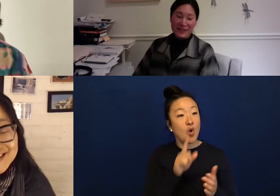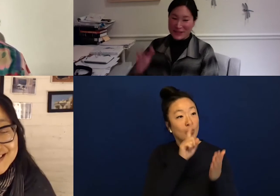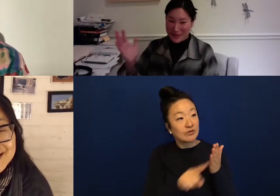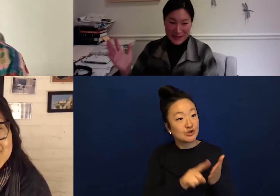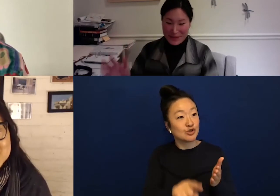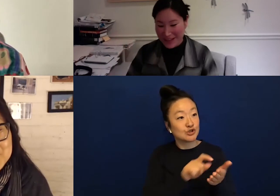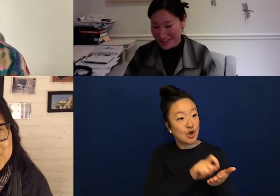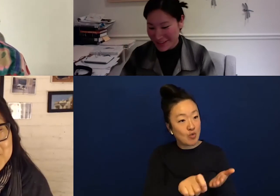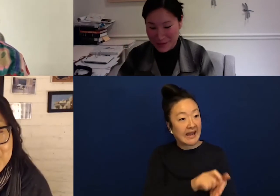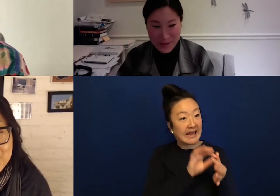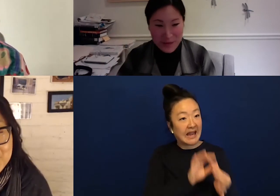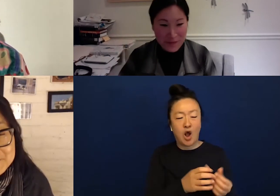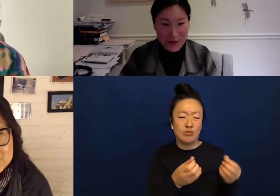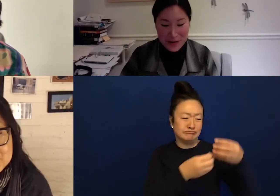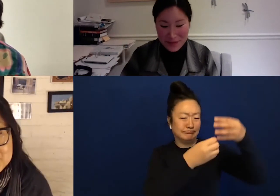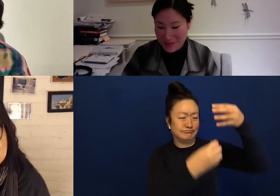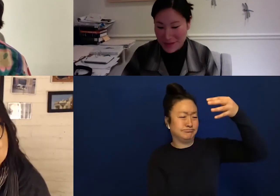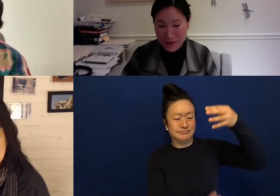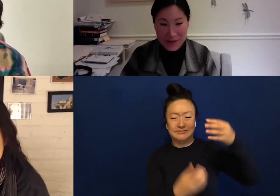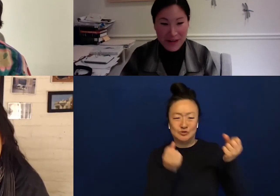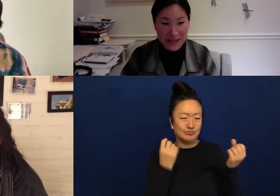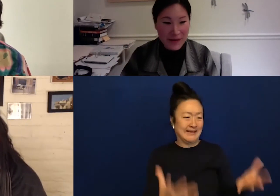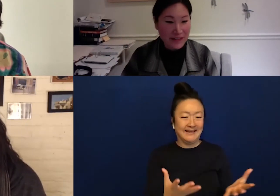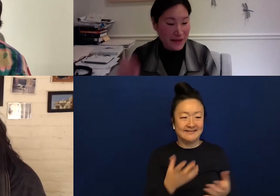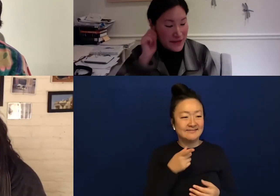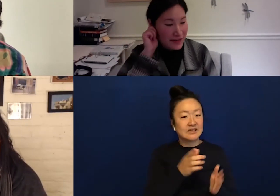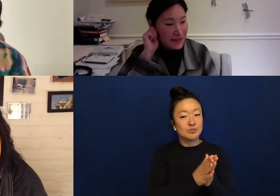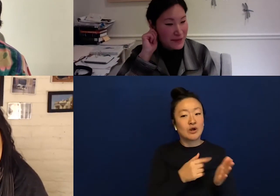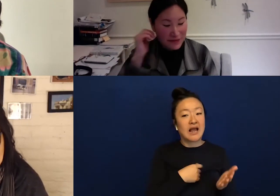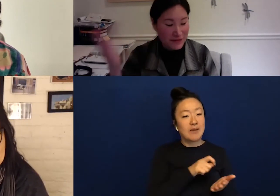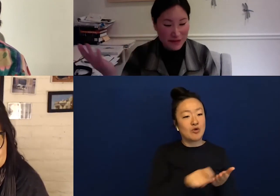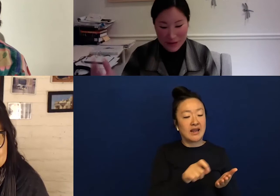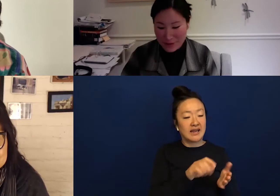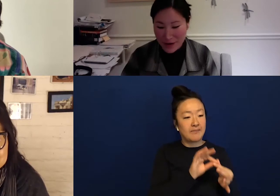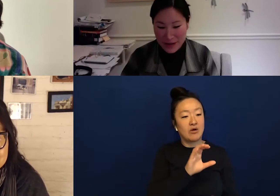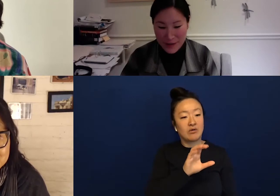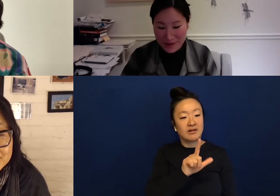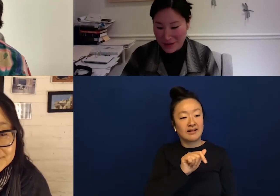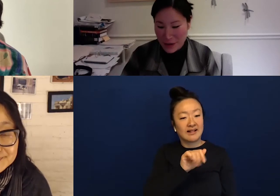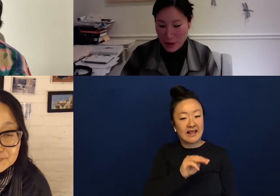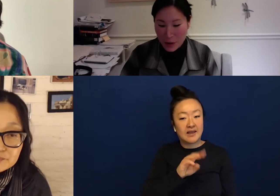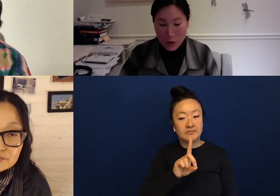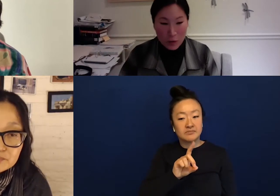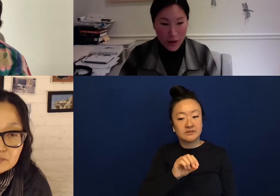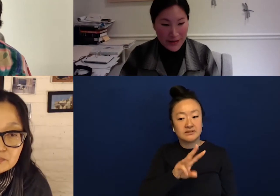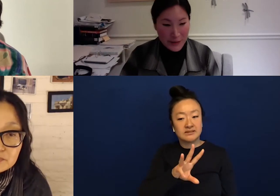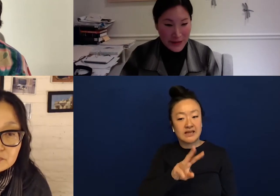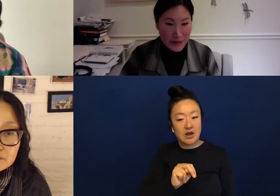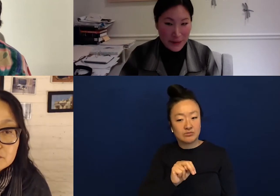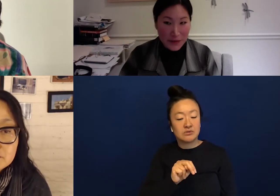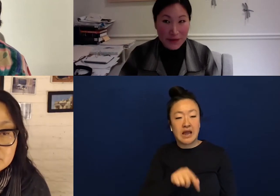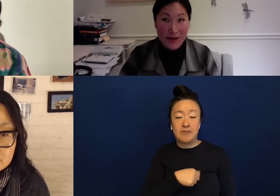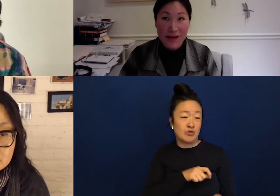about? Oh, there's been too many. Like for my, this book I'm writing about, Clam Down, I've been writing about way too